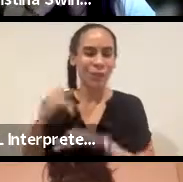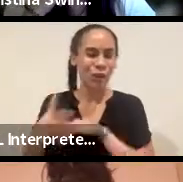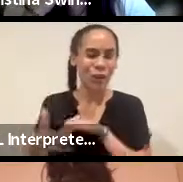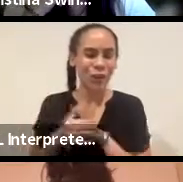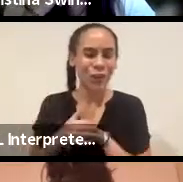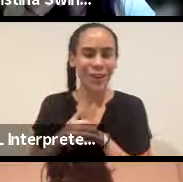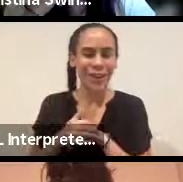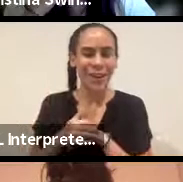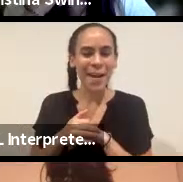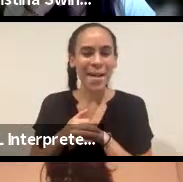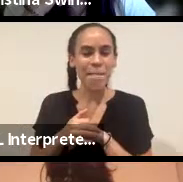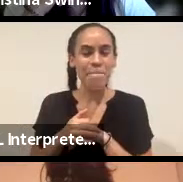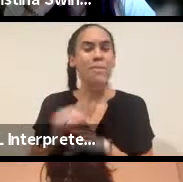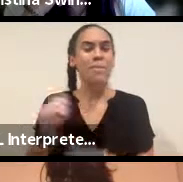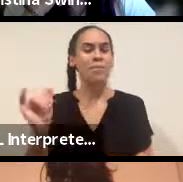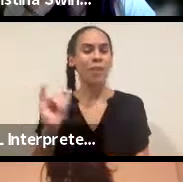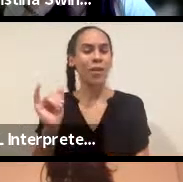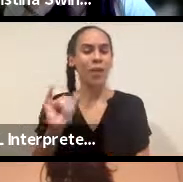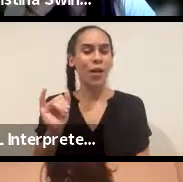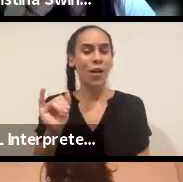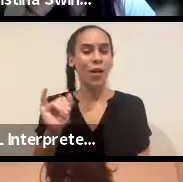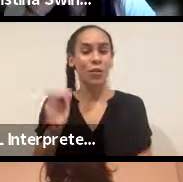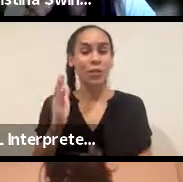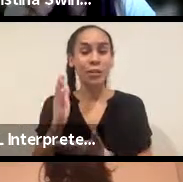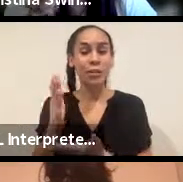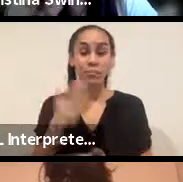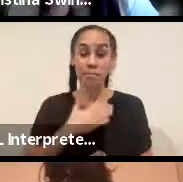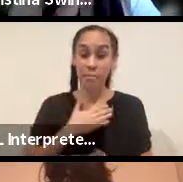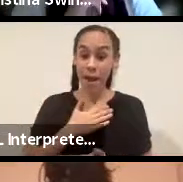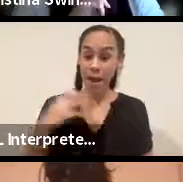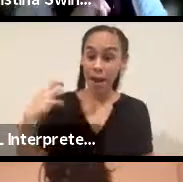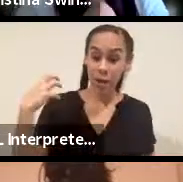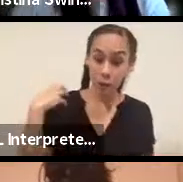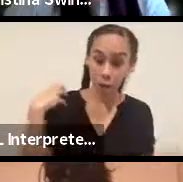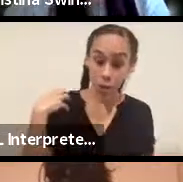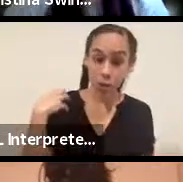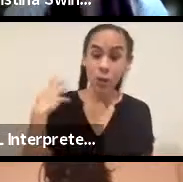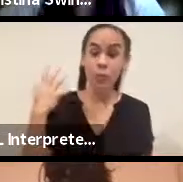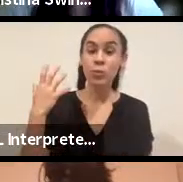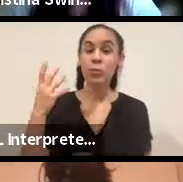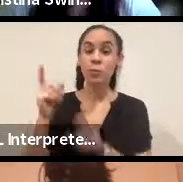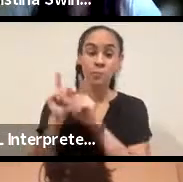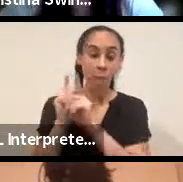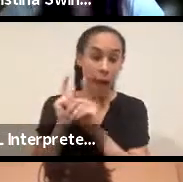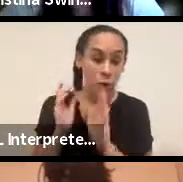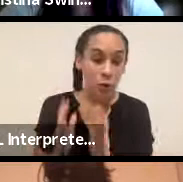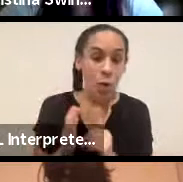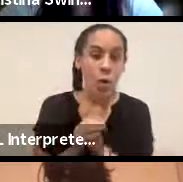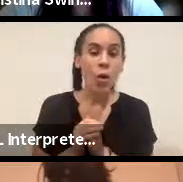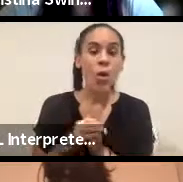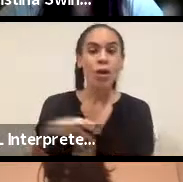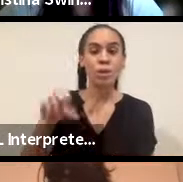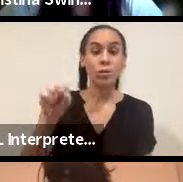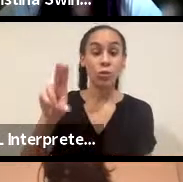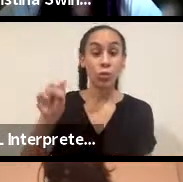also some of my coaches and mentors are here.